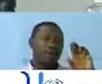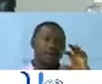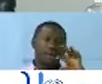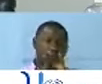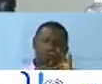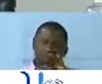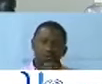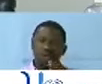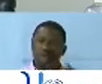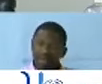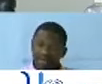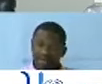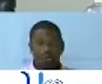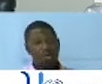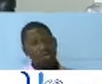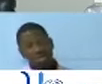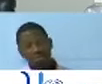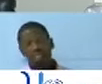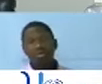Well,